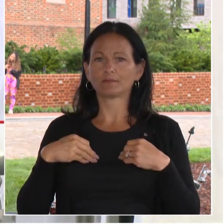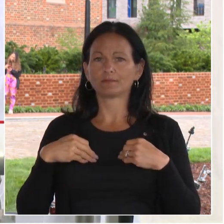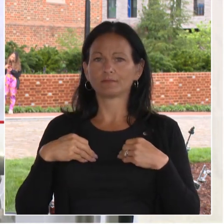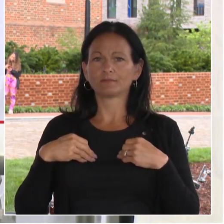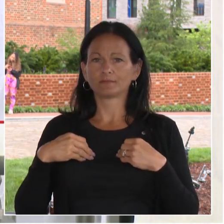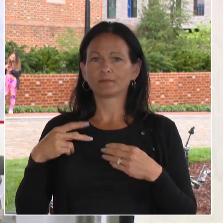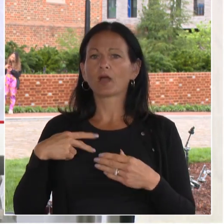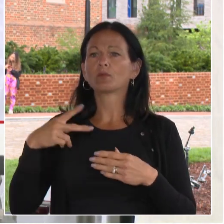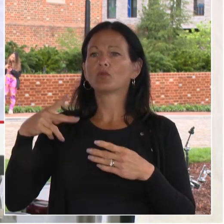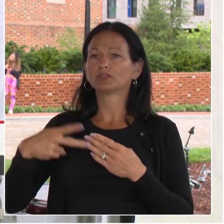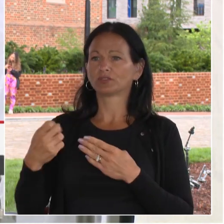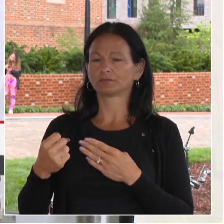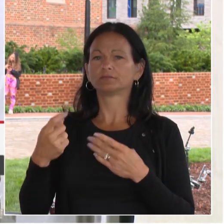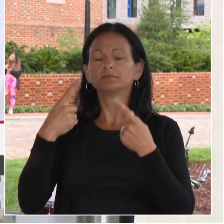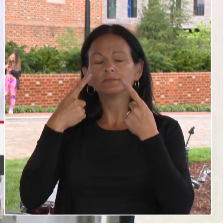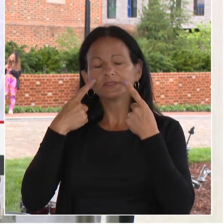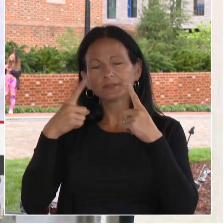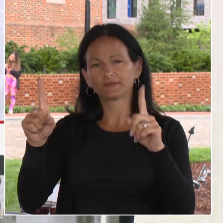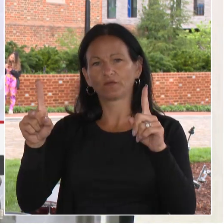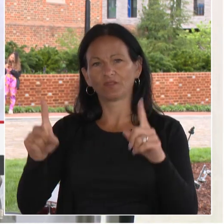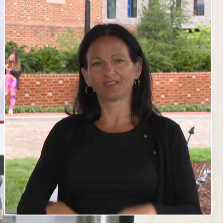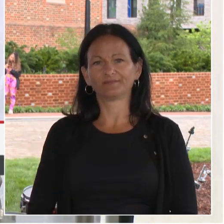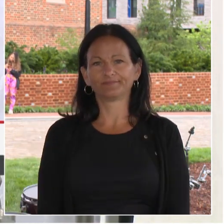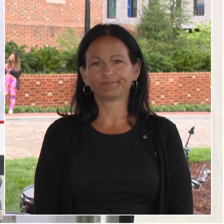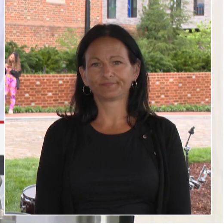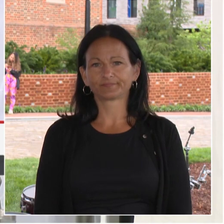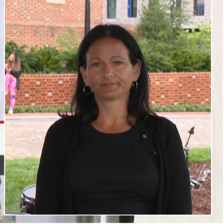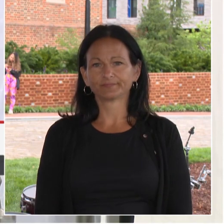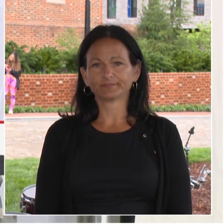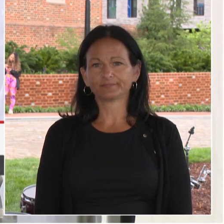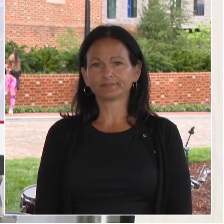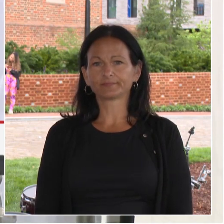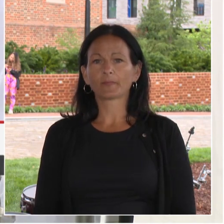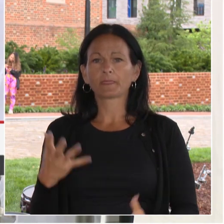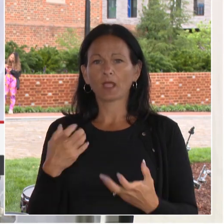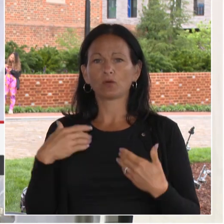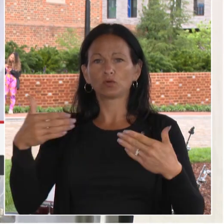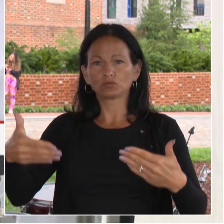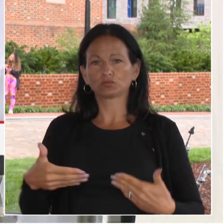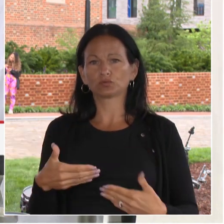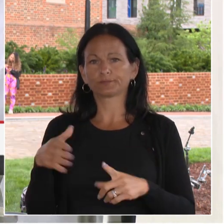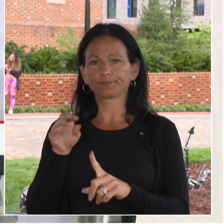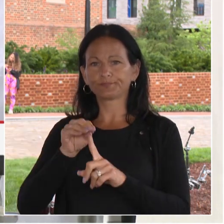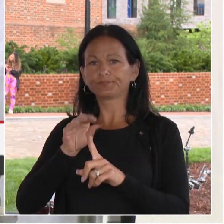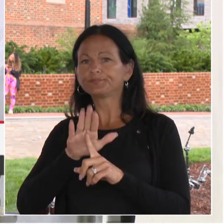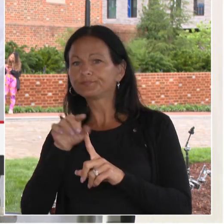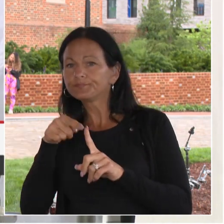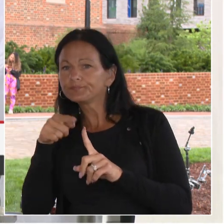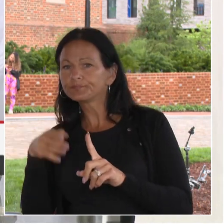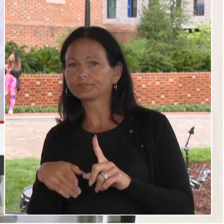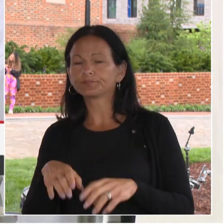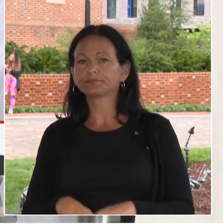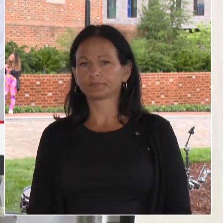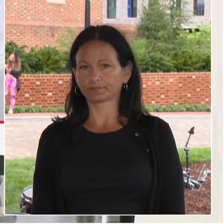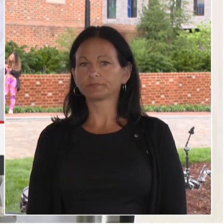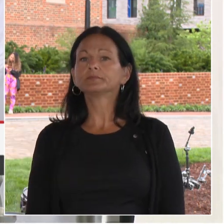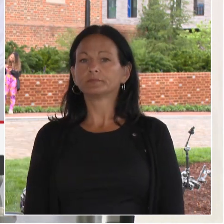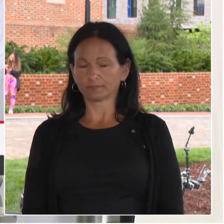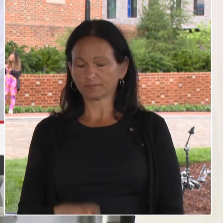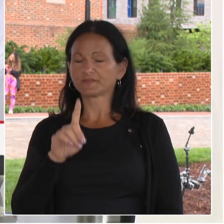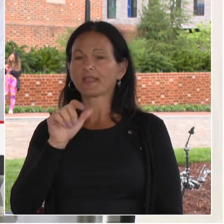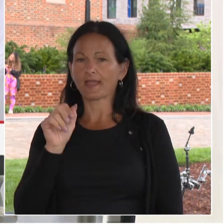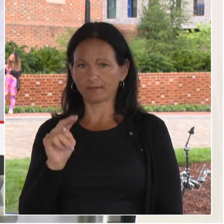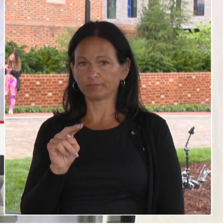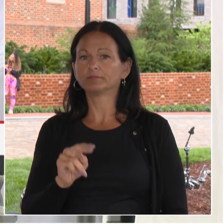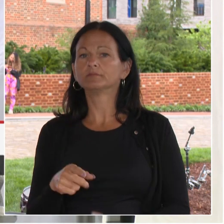Aiken, who has been an absolute pleasure to work together with his entire team, construction team, design